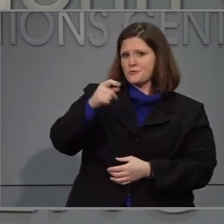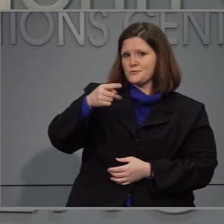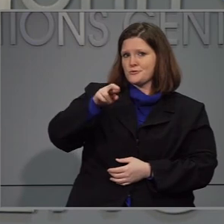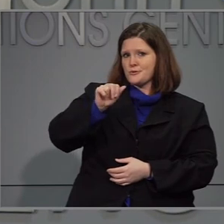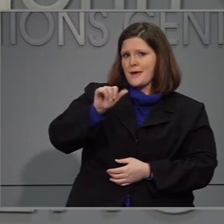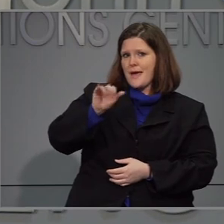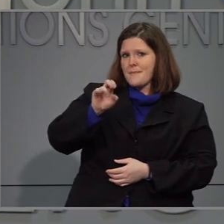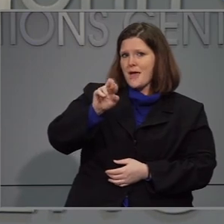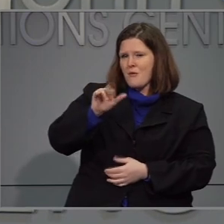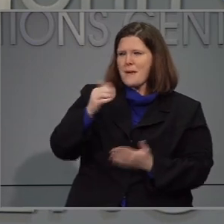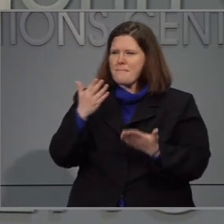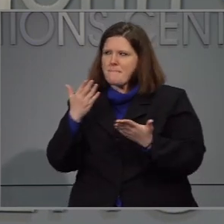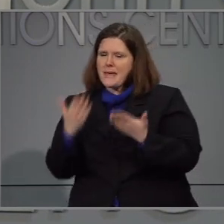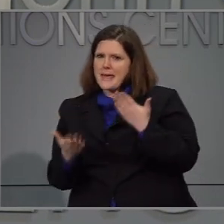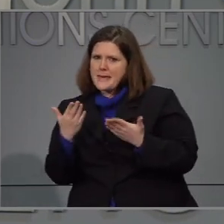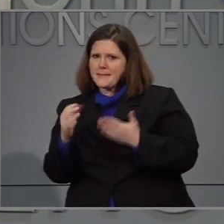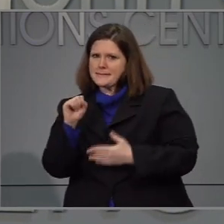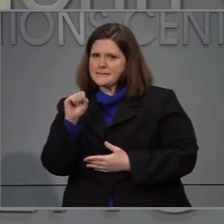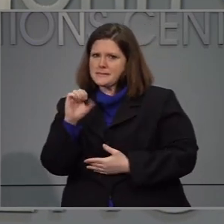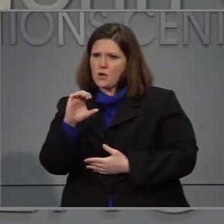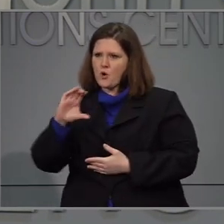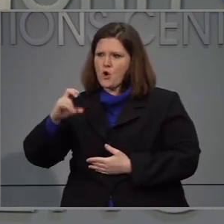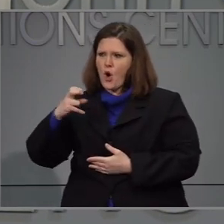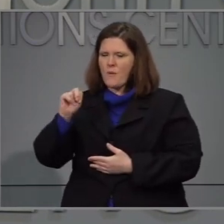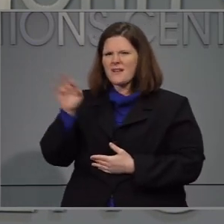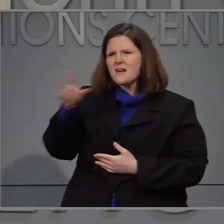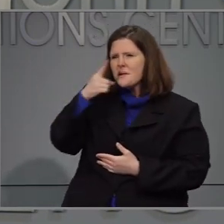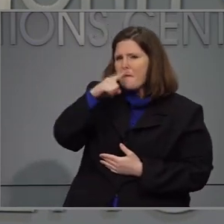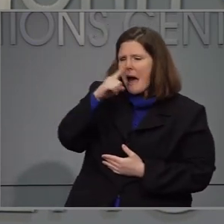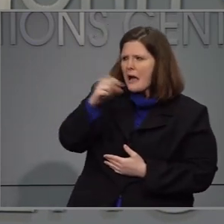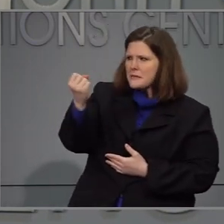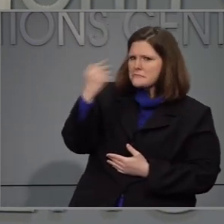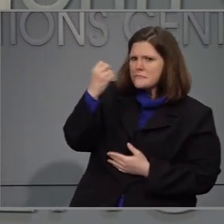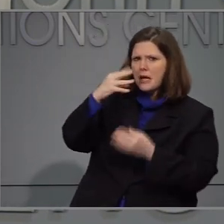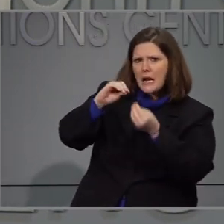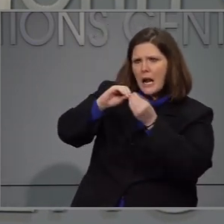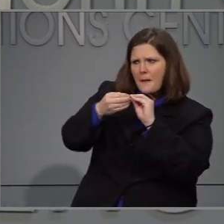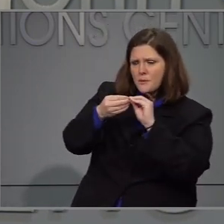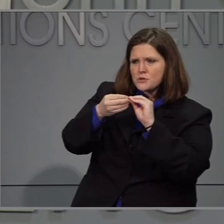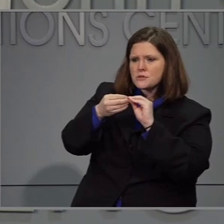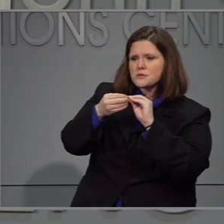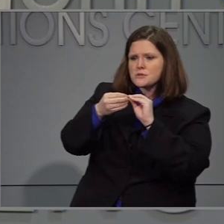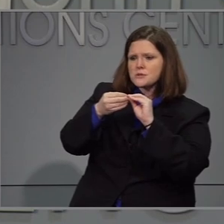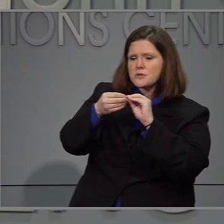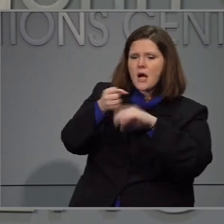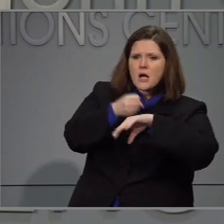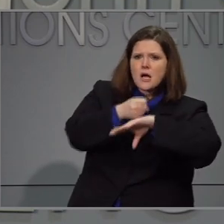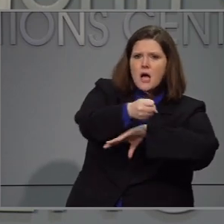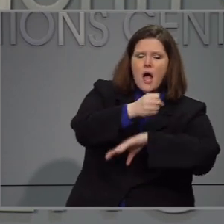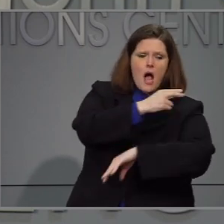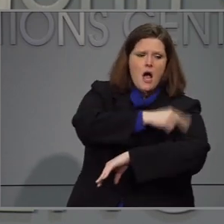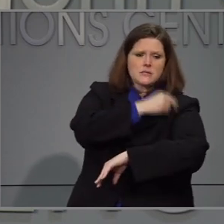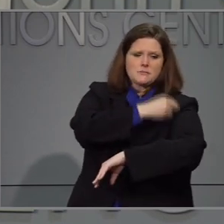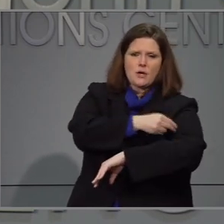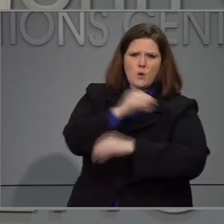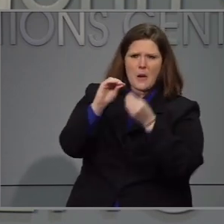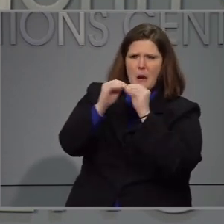Can you tell us what the latest numbers are at New CI in terms of positive cases, hospitalizations, and